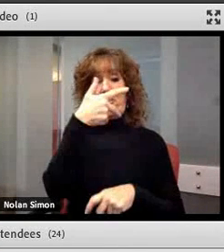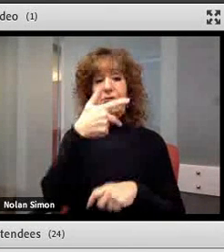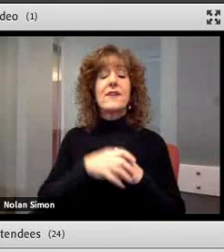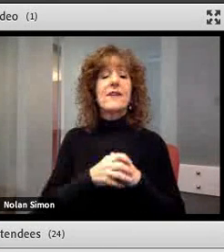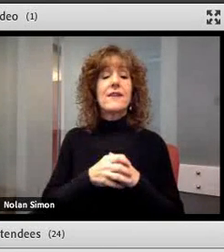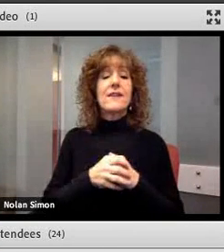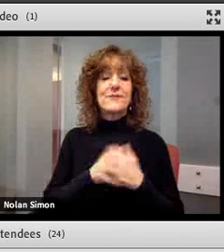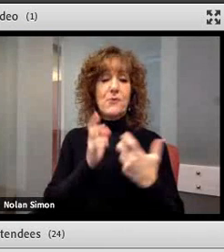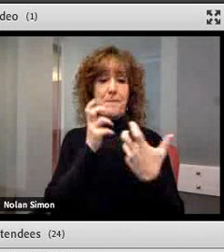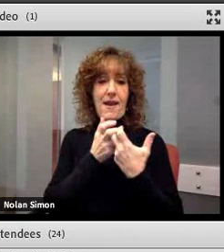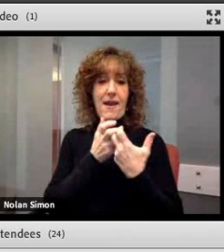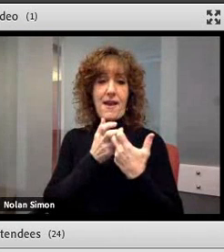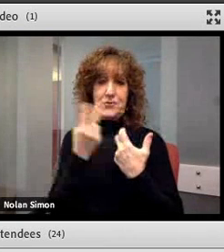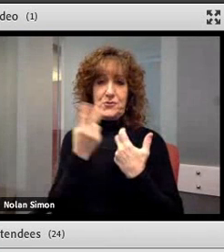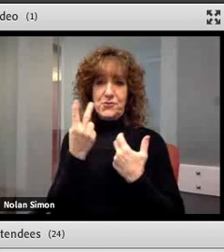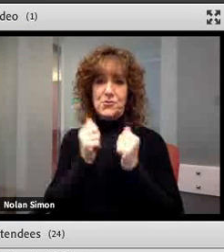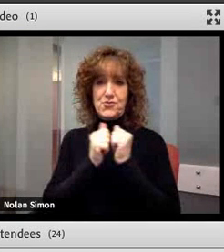2 things together.